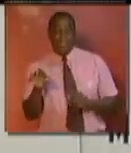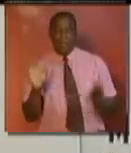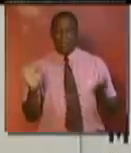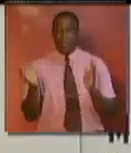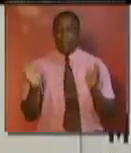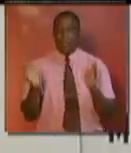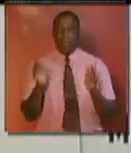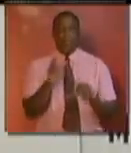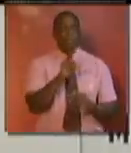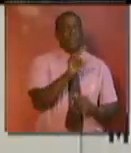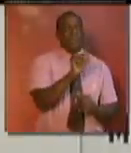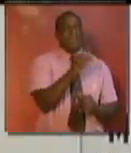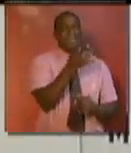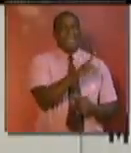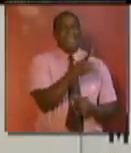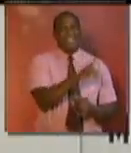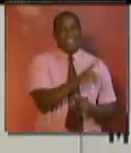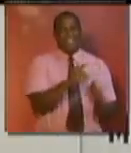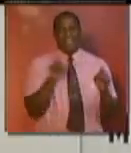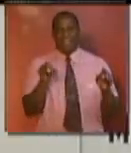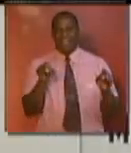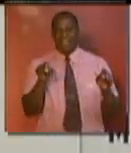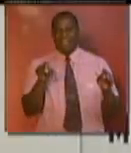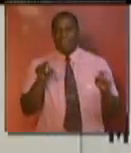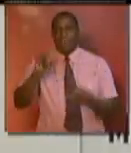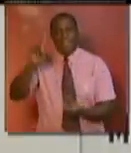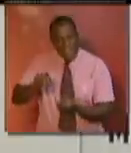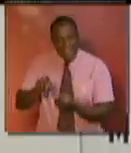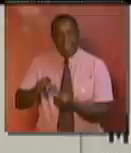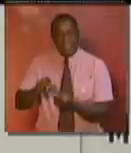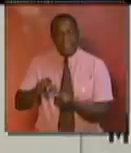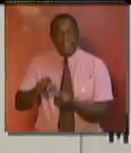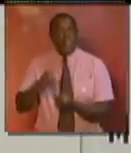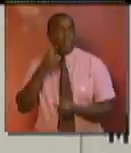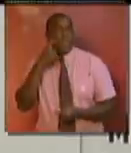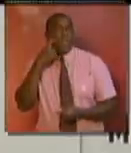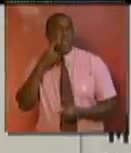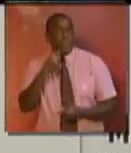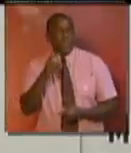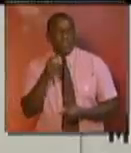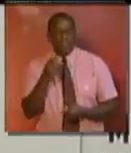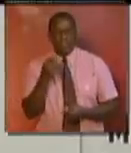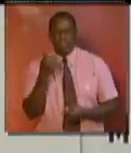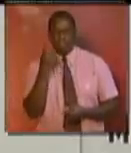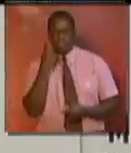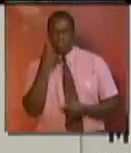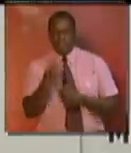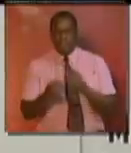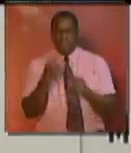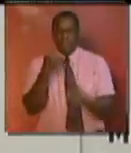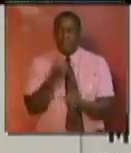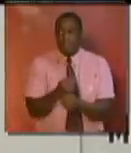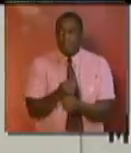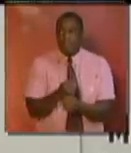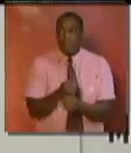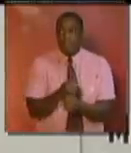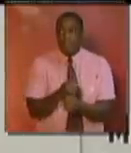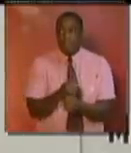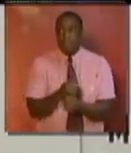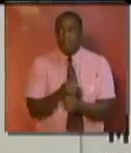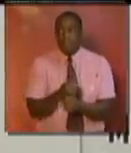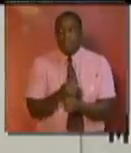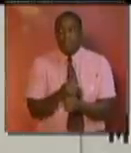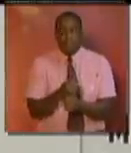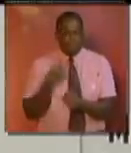So the trend is that in the last few years, and probably since we've really been looking at these